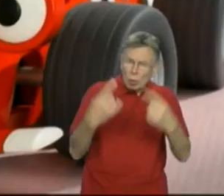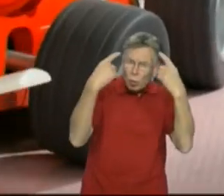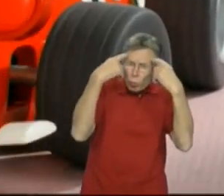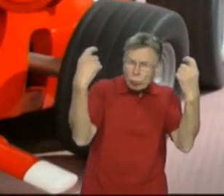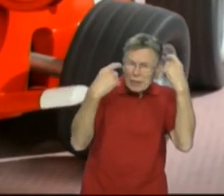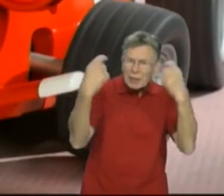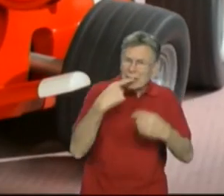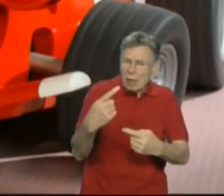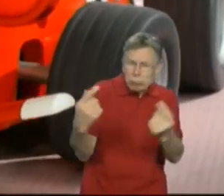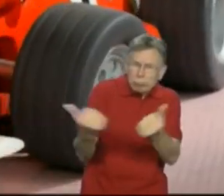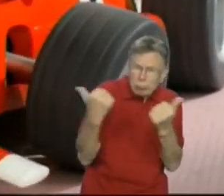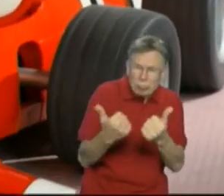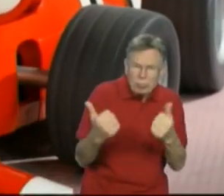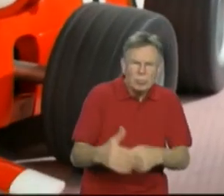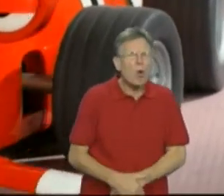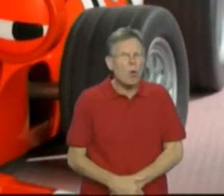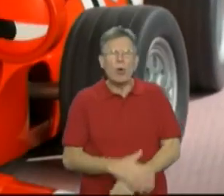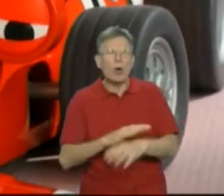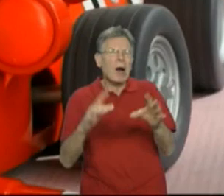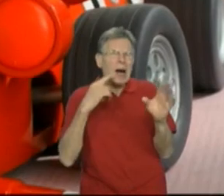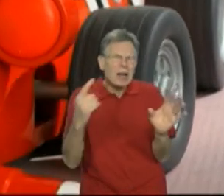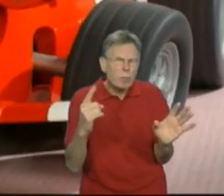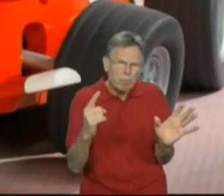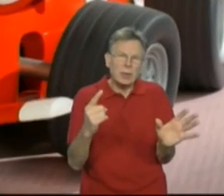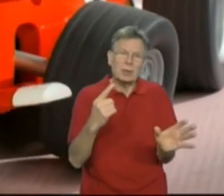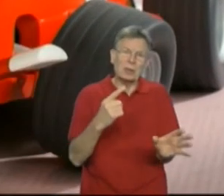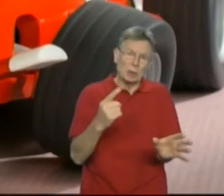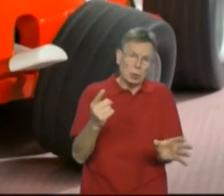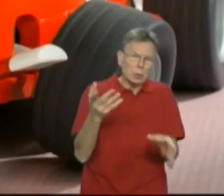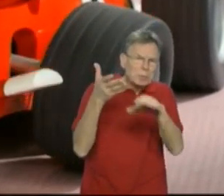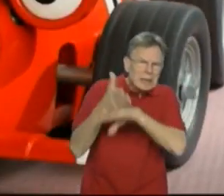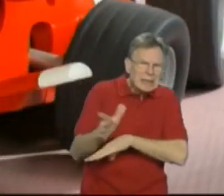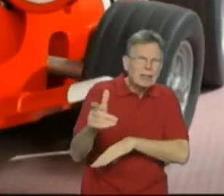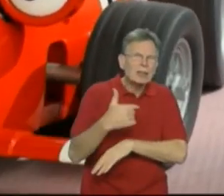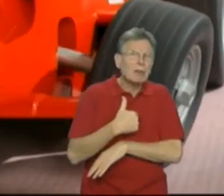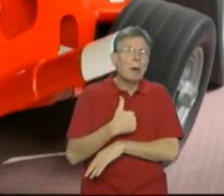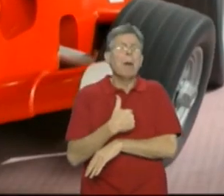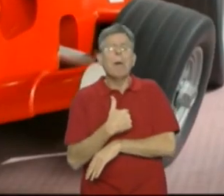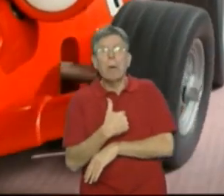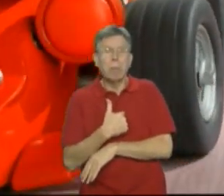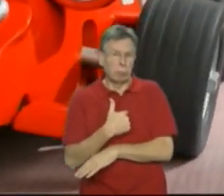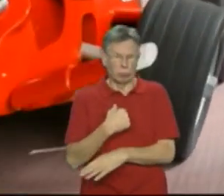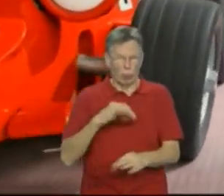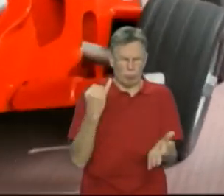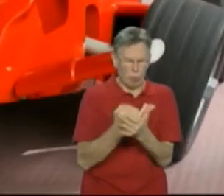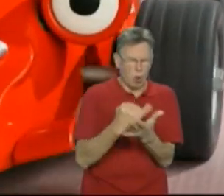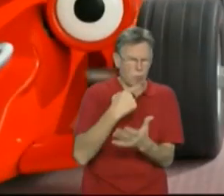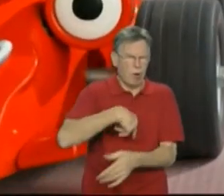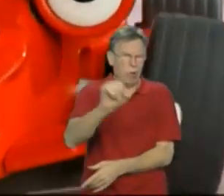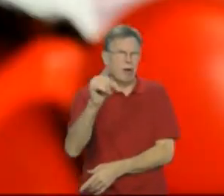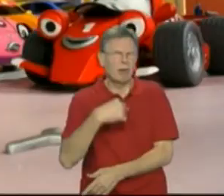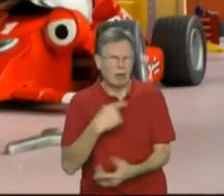okay? Not exactly. He was a bit busy. But nothing will go wrong. Light him